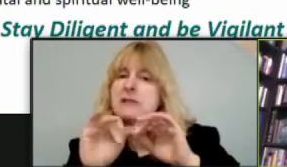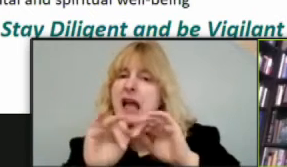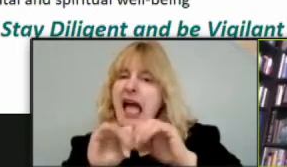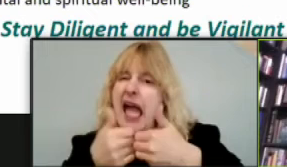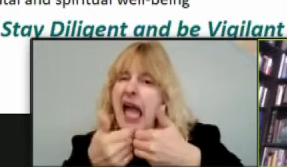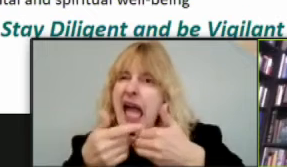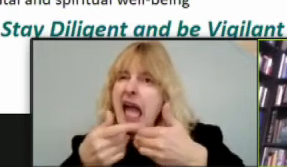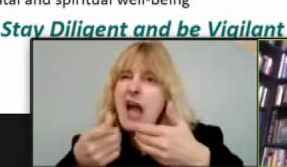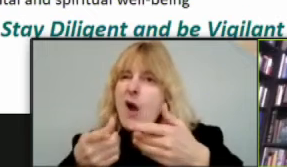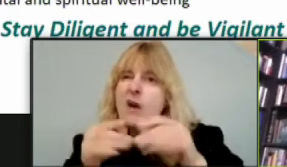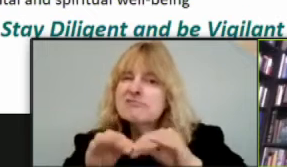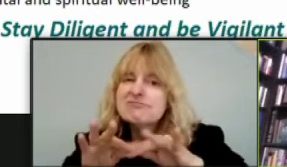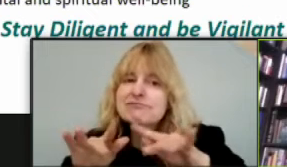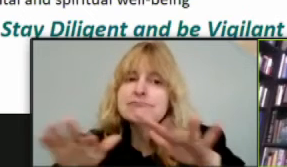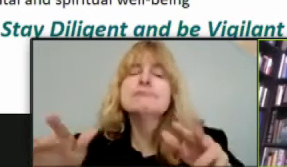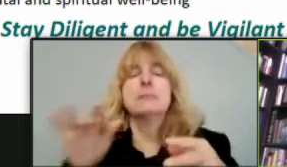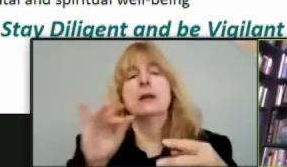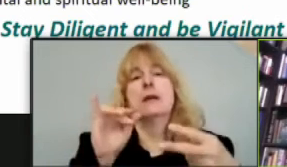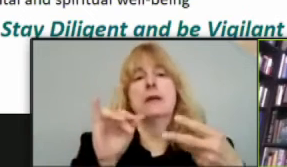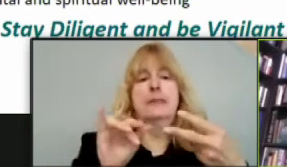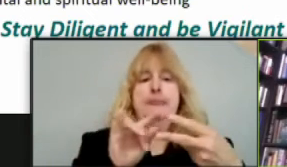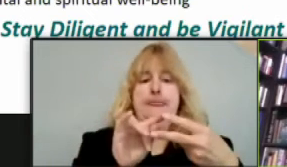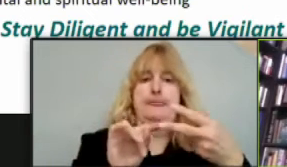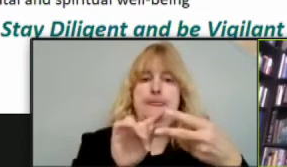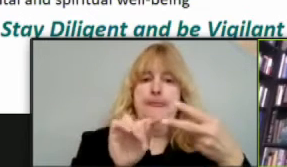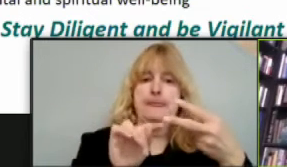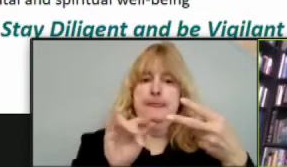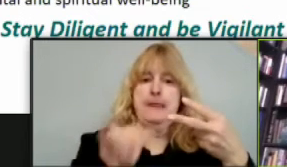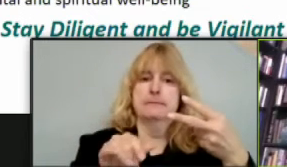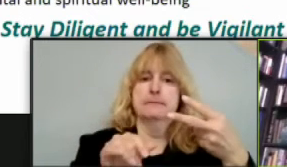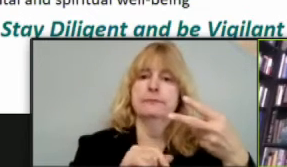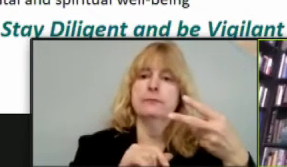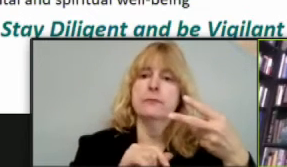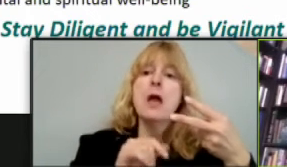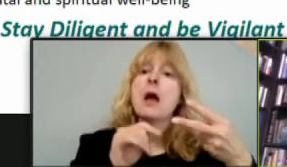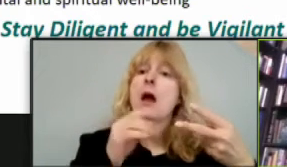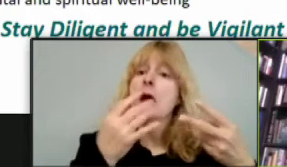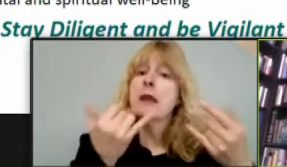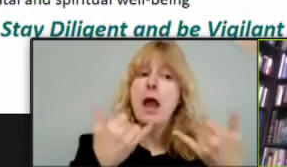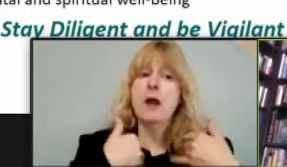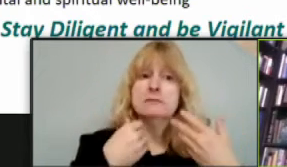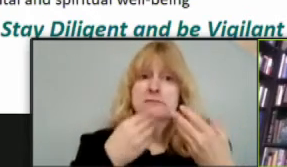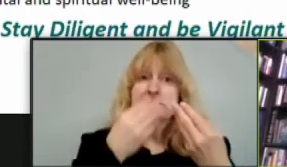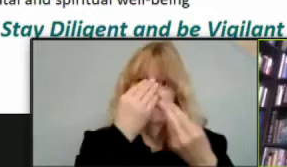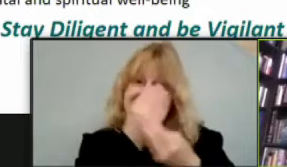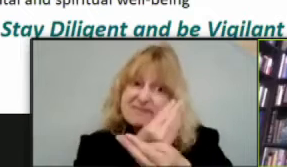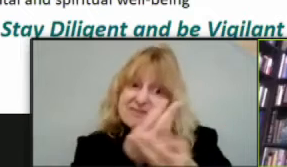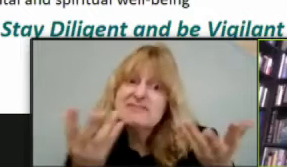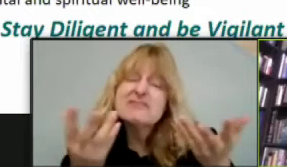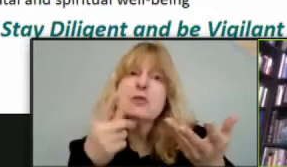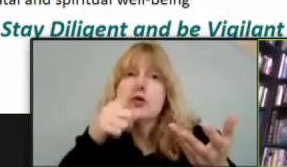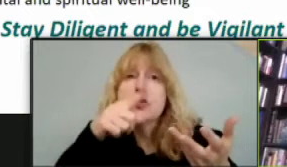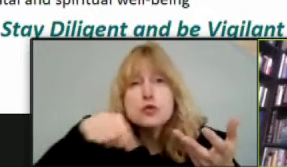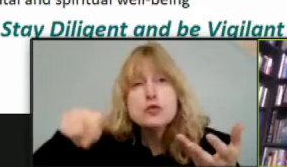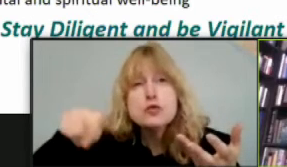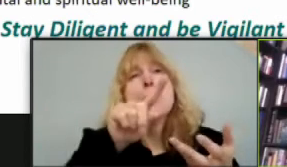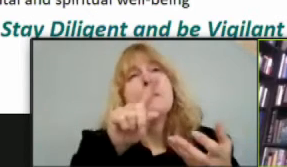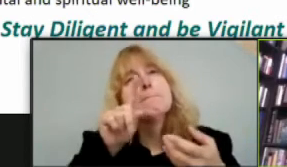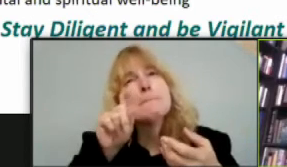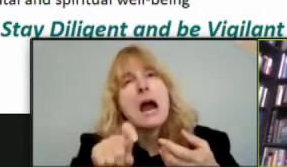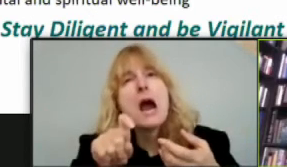takeaway message that I want to leave with you this morning is that you must make an informed decision based